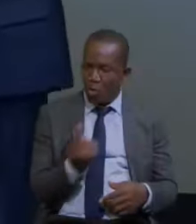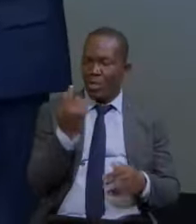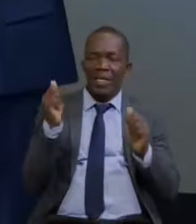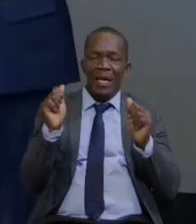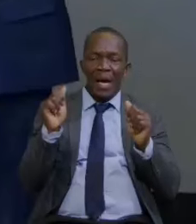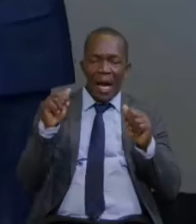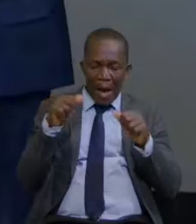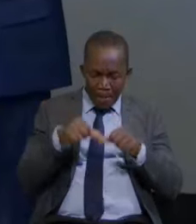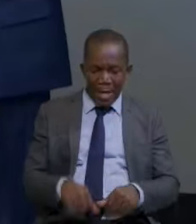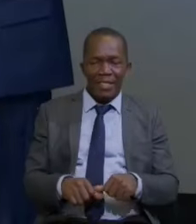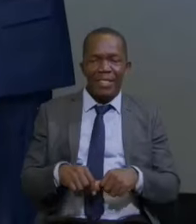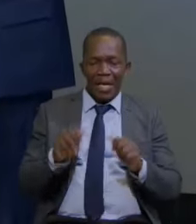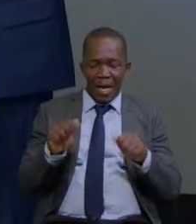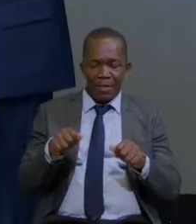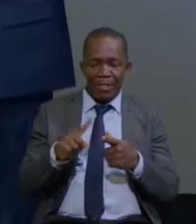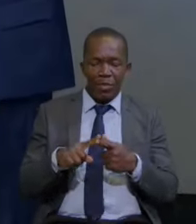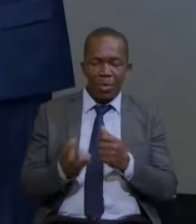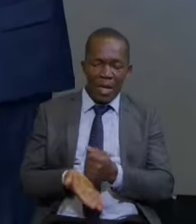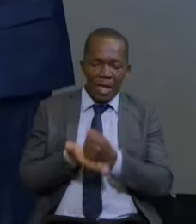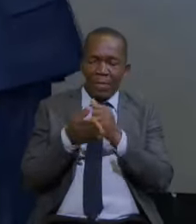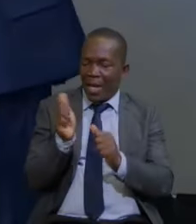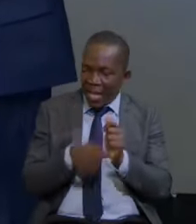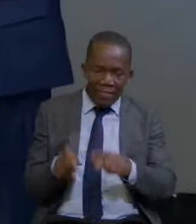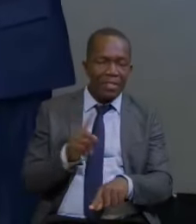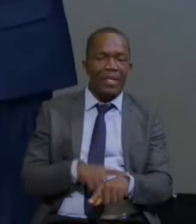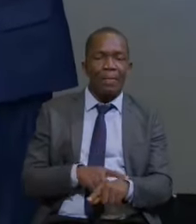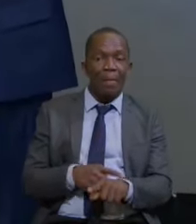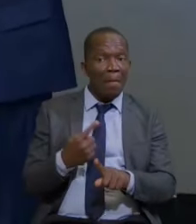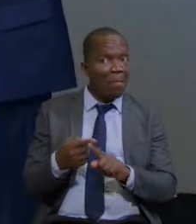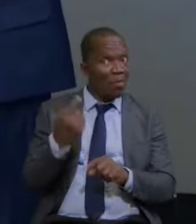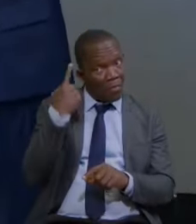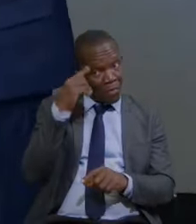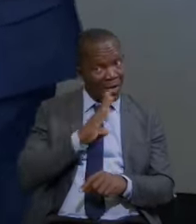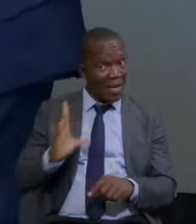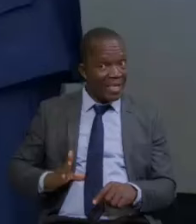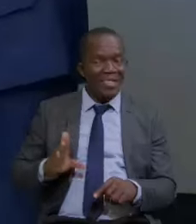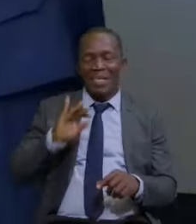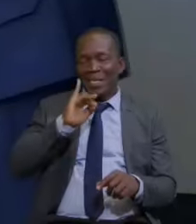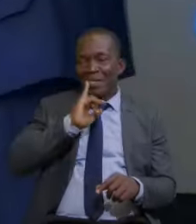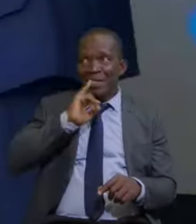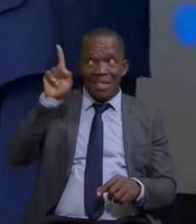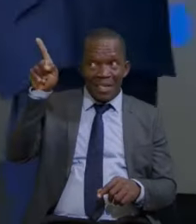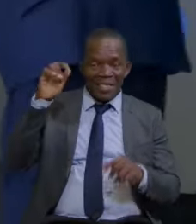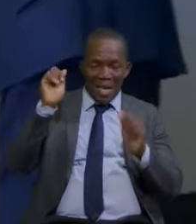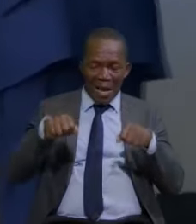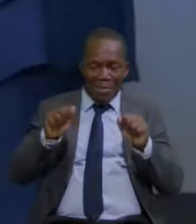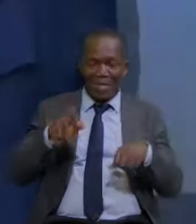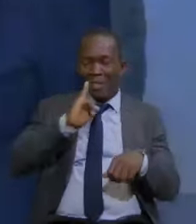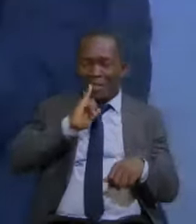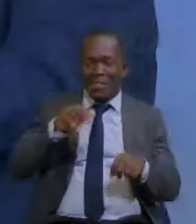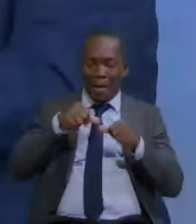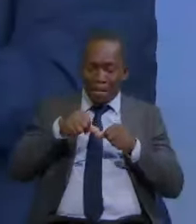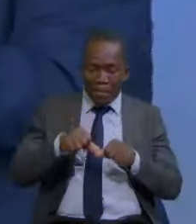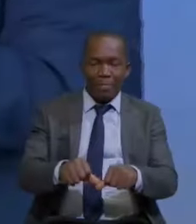His ability is perpetual. His ability is always. That's why he's referred to as